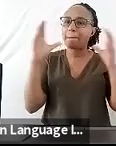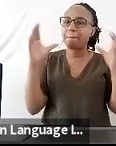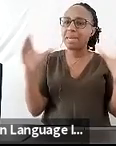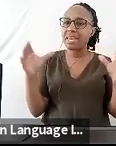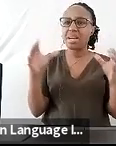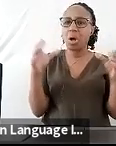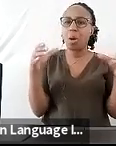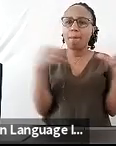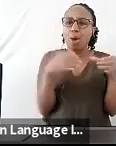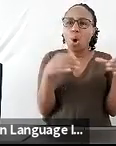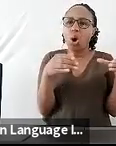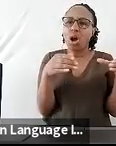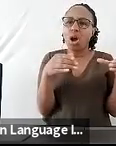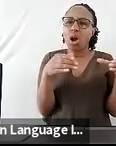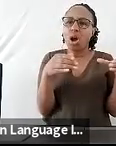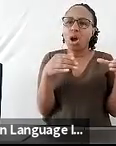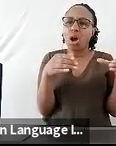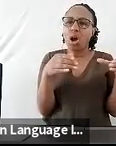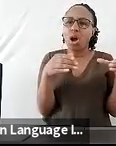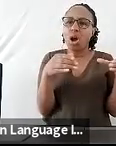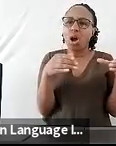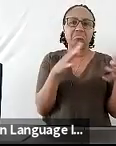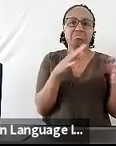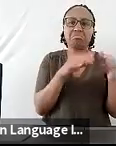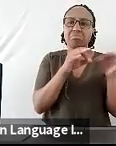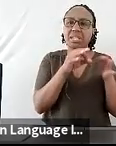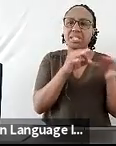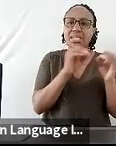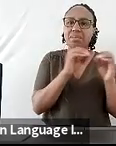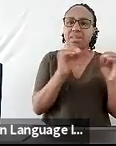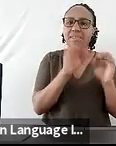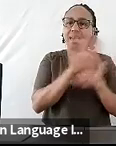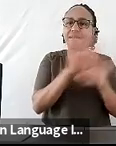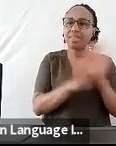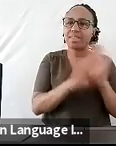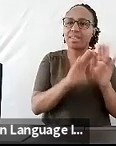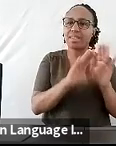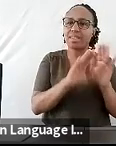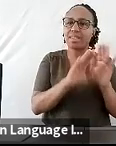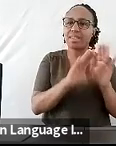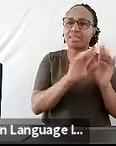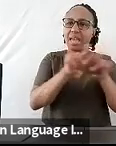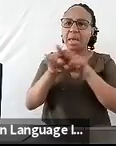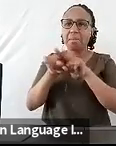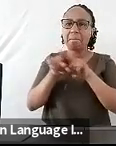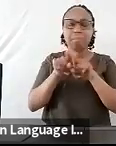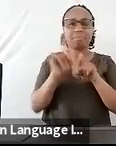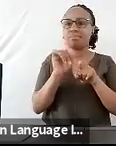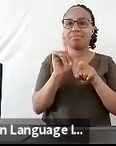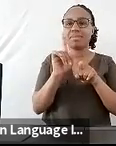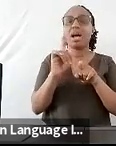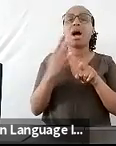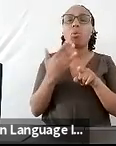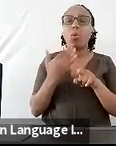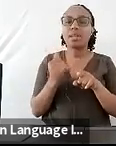know, everything is always identical. I wanted people to really, if there was anything that people will conclude from reading those essays, is to look back and